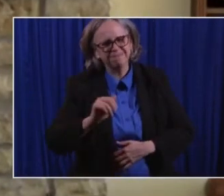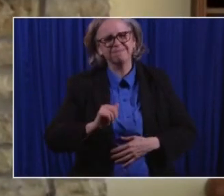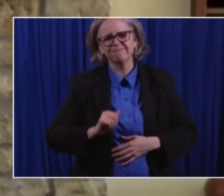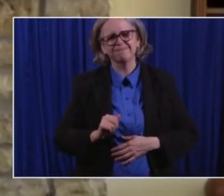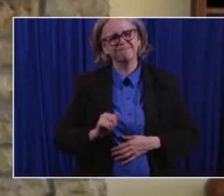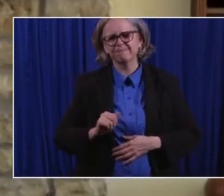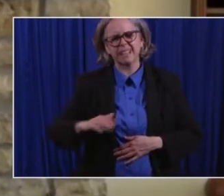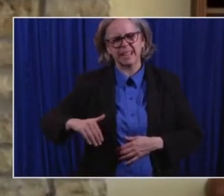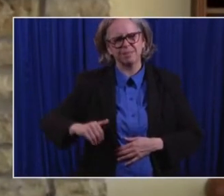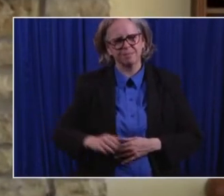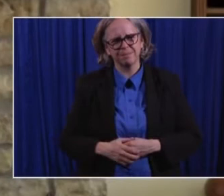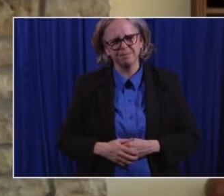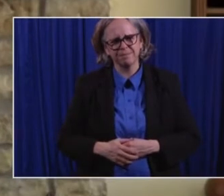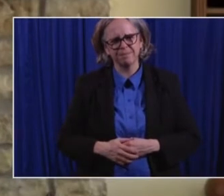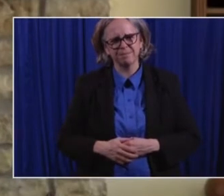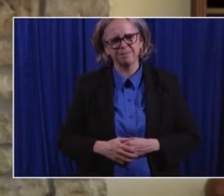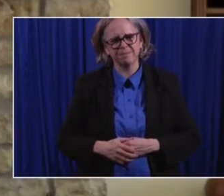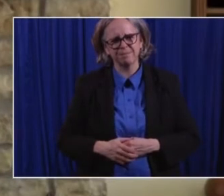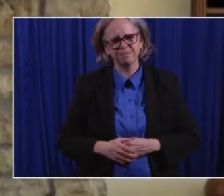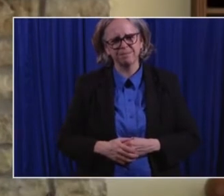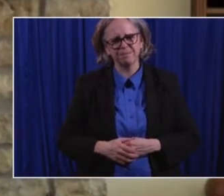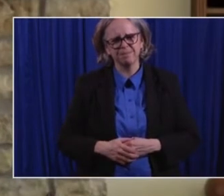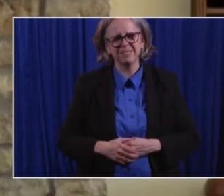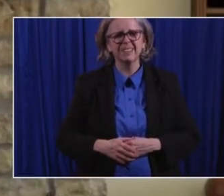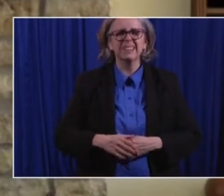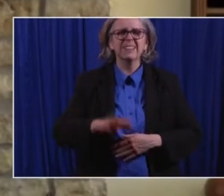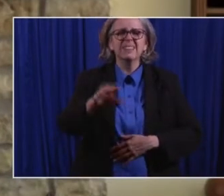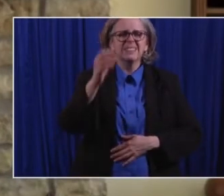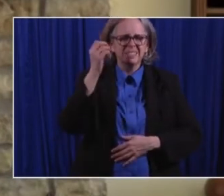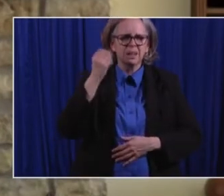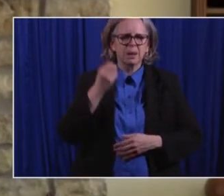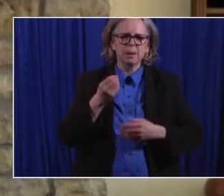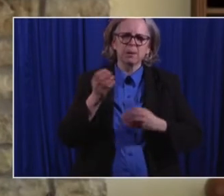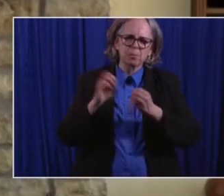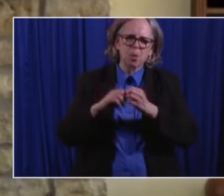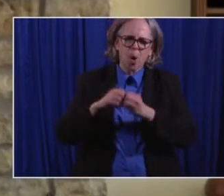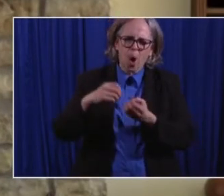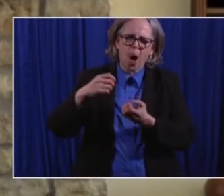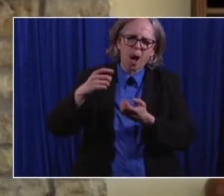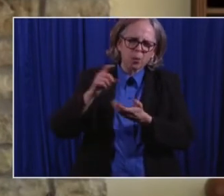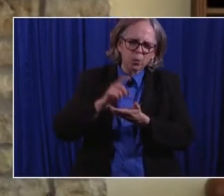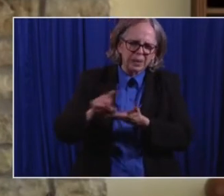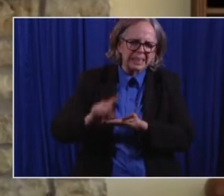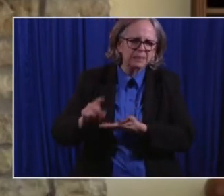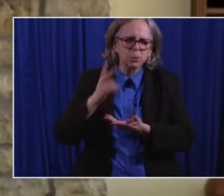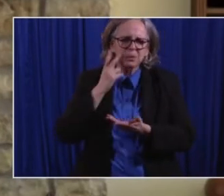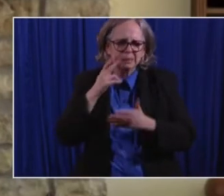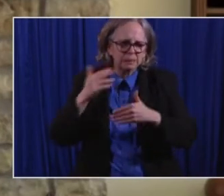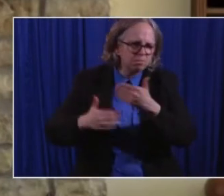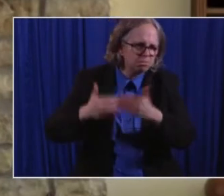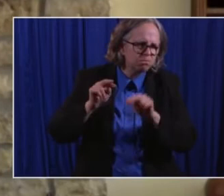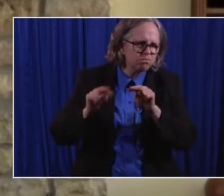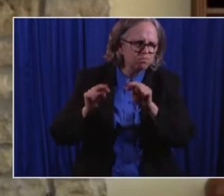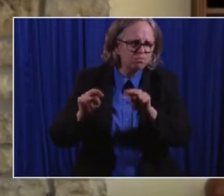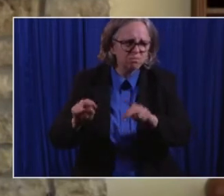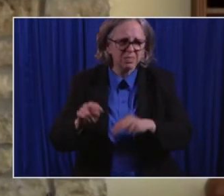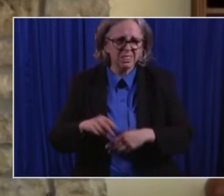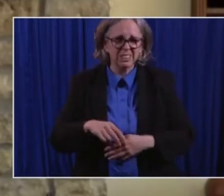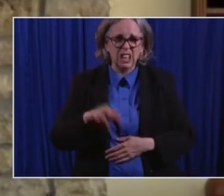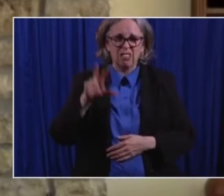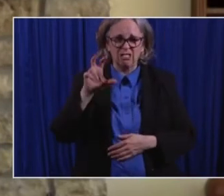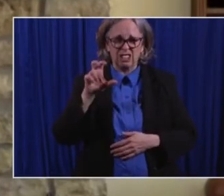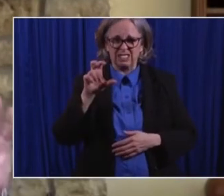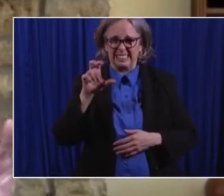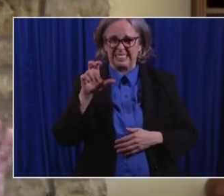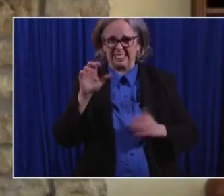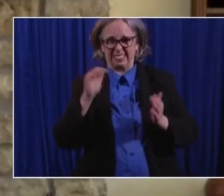and I think I'm very happy with what we saw, what's coming. 300,000 this coming week is good. It's great news. And